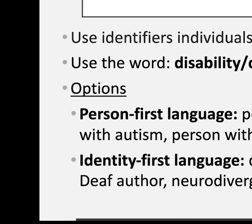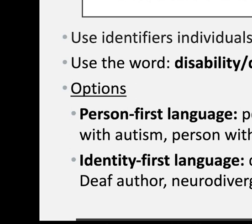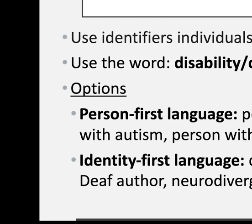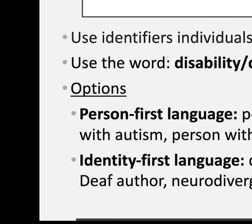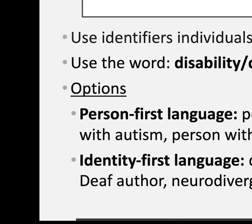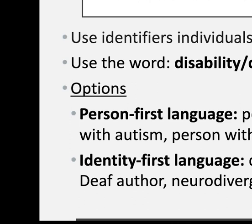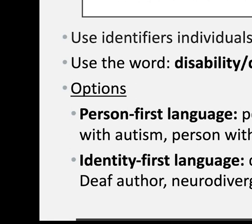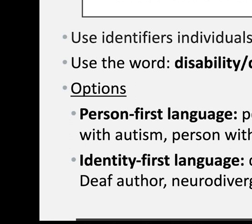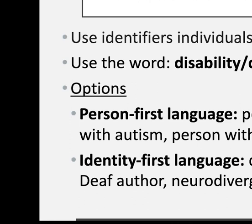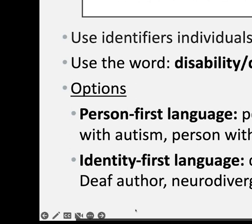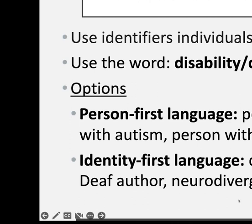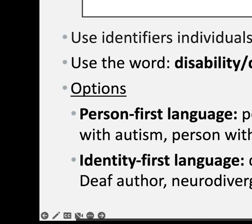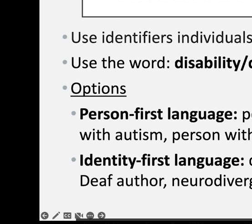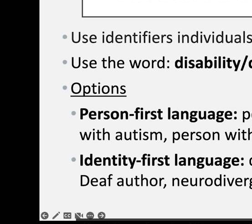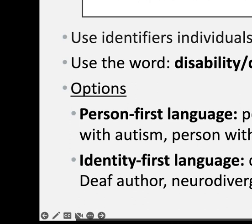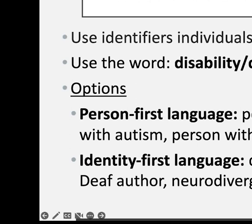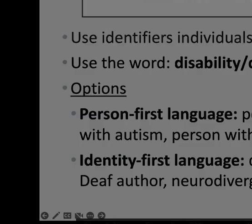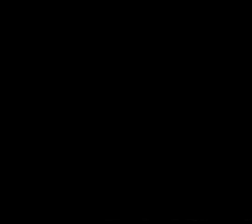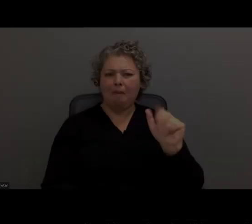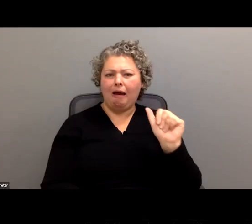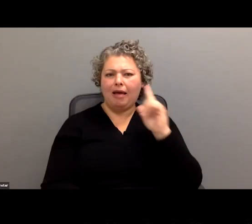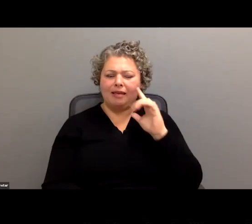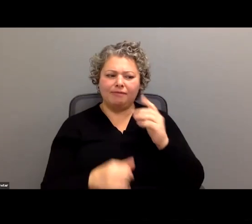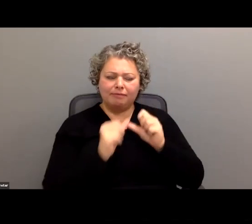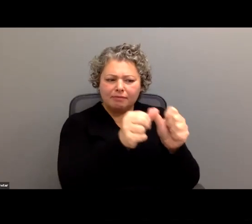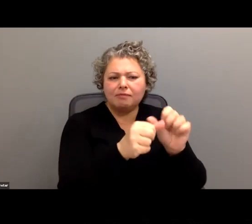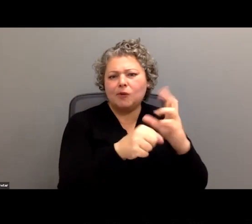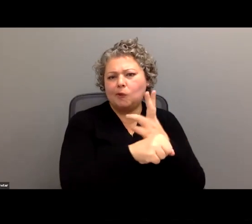At this point, I will stop sharing.